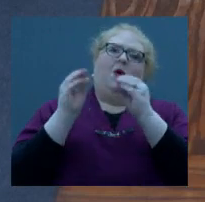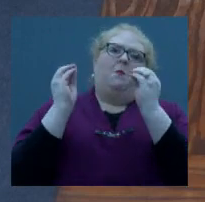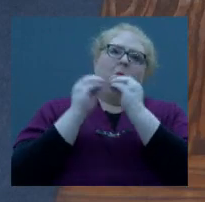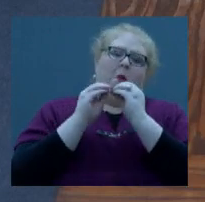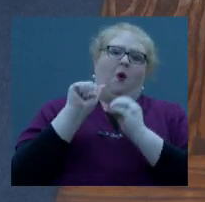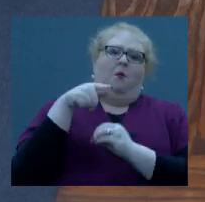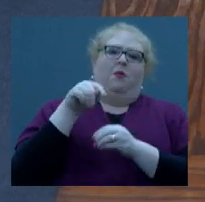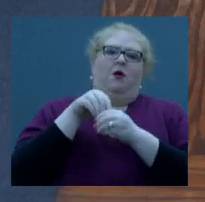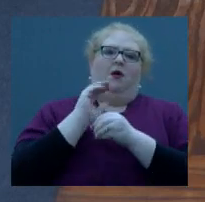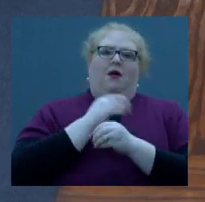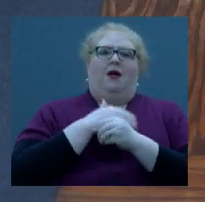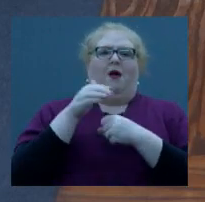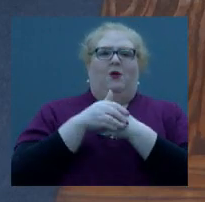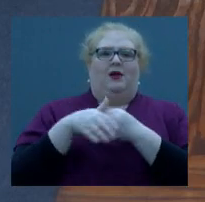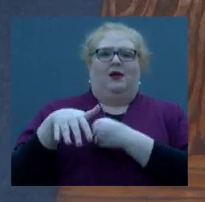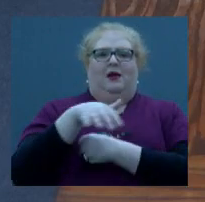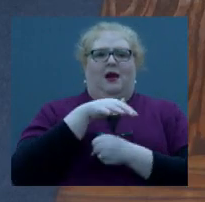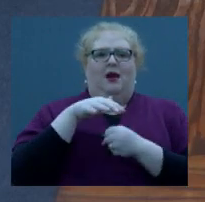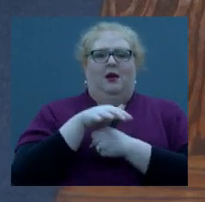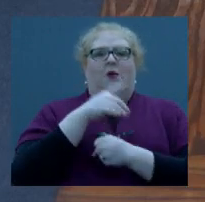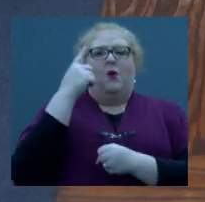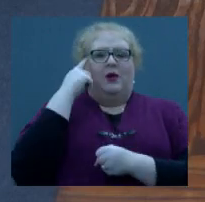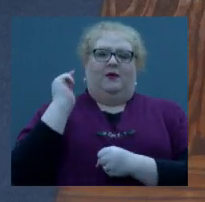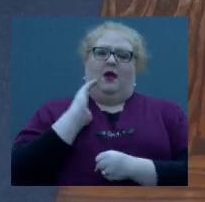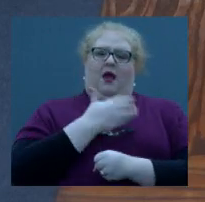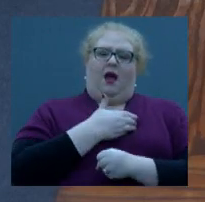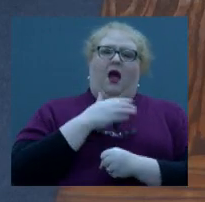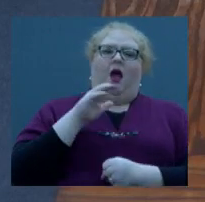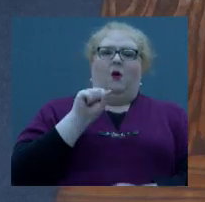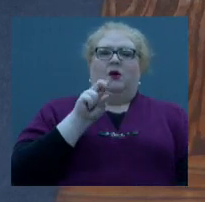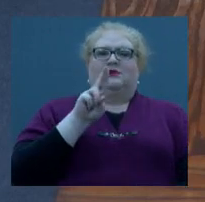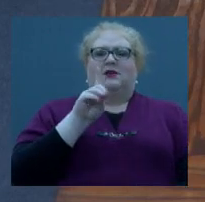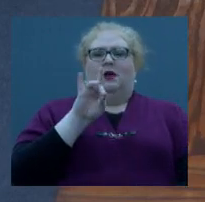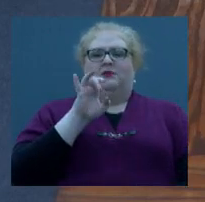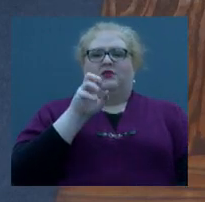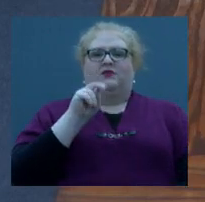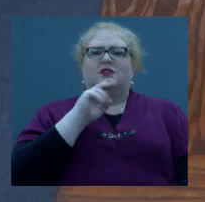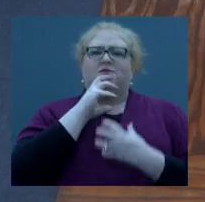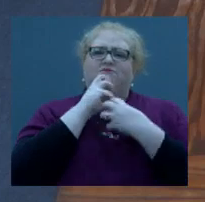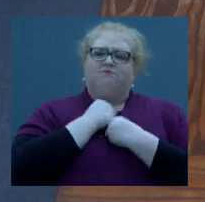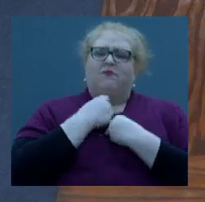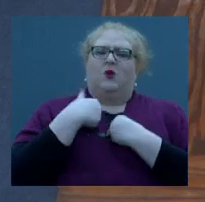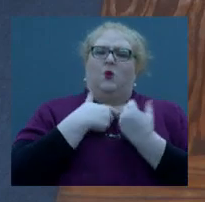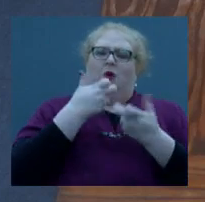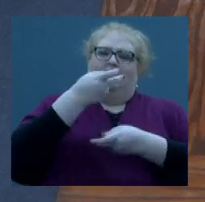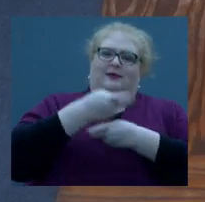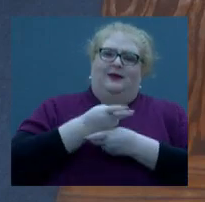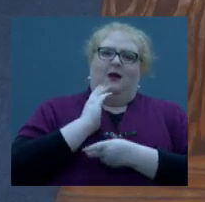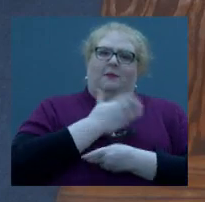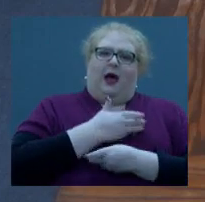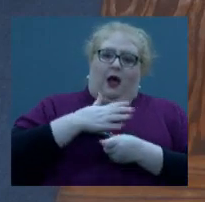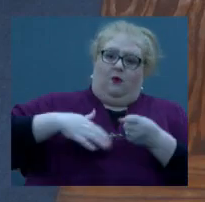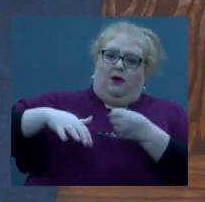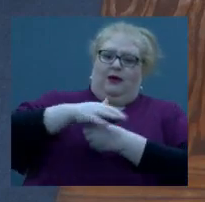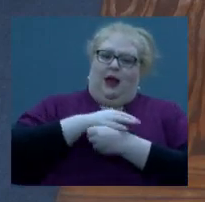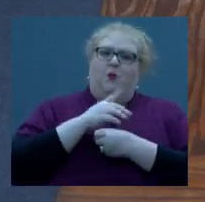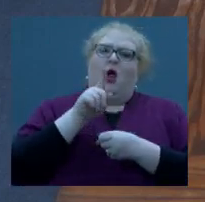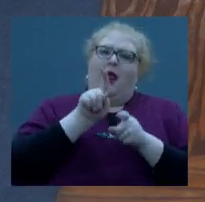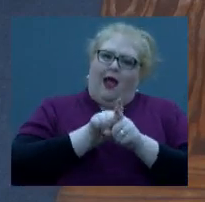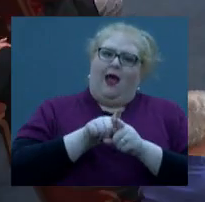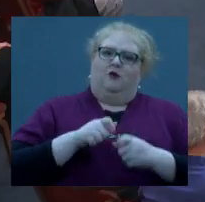Brody Creek communities are unique, and we'd like the Planning Commission to keep our neighborhood residential. Thank